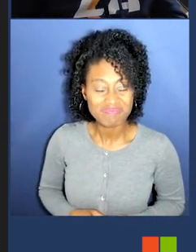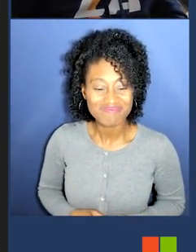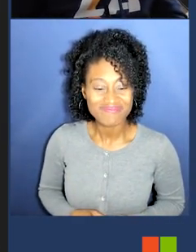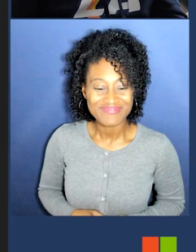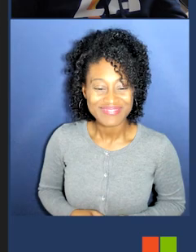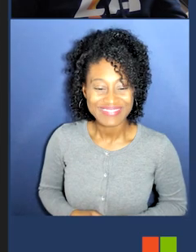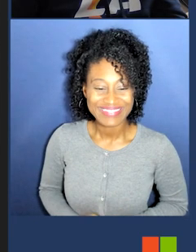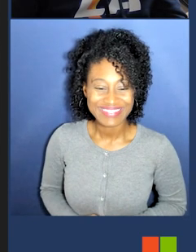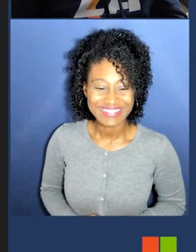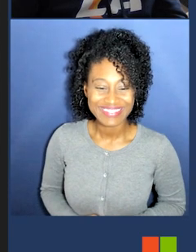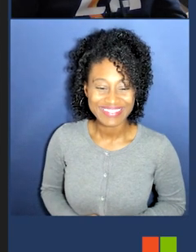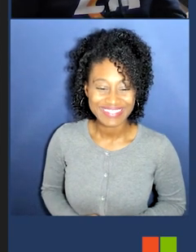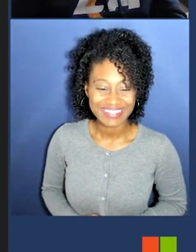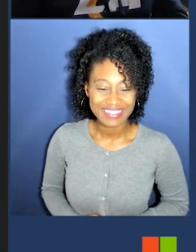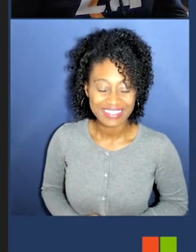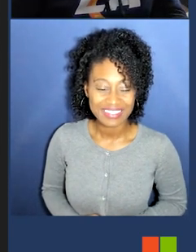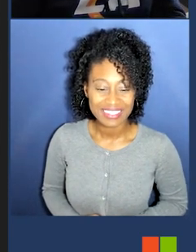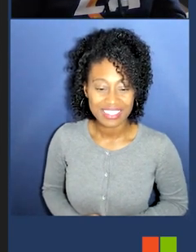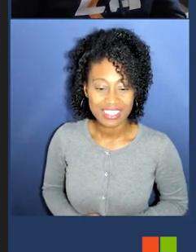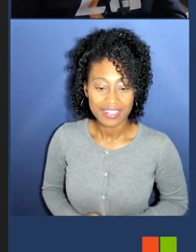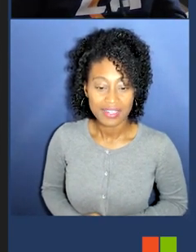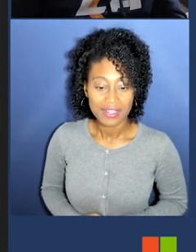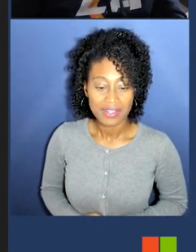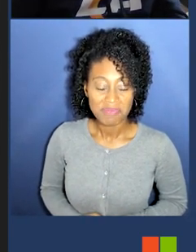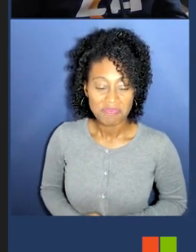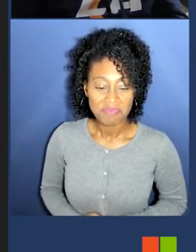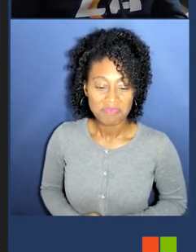and it could essentially